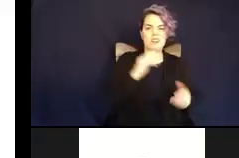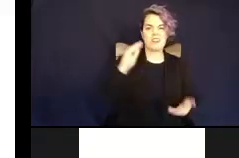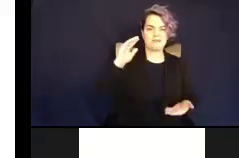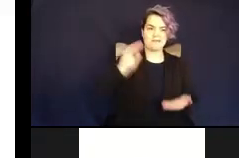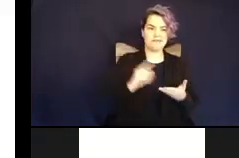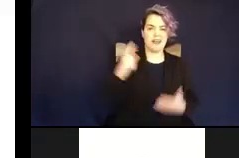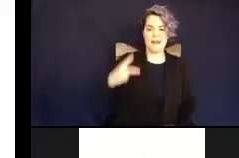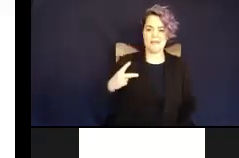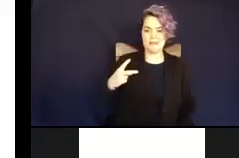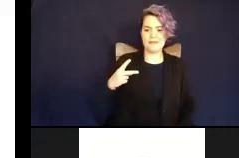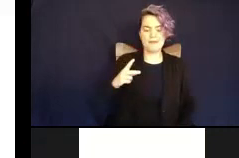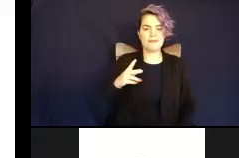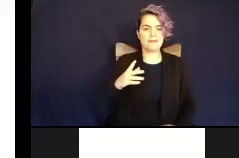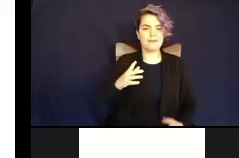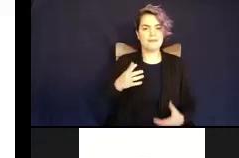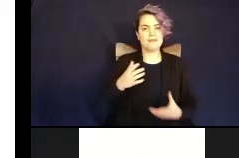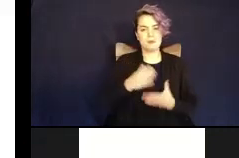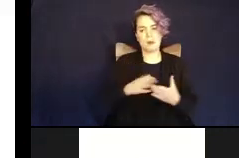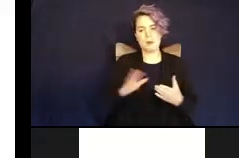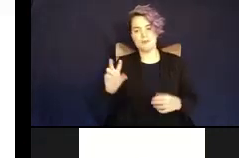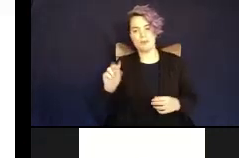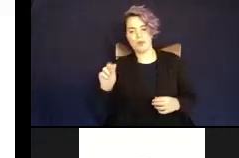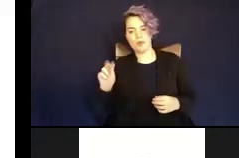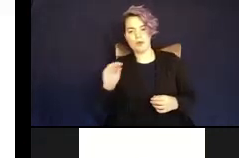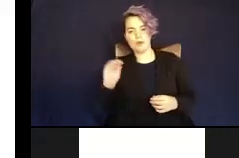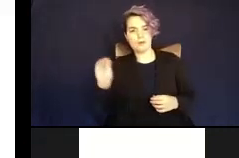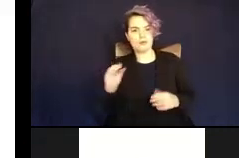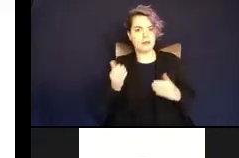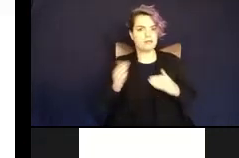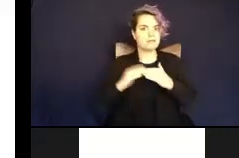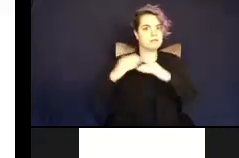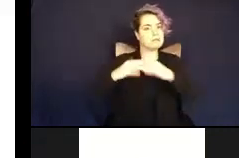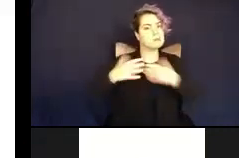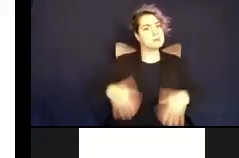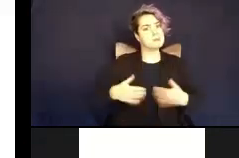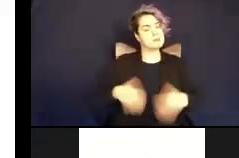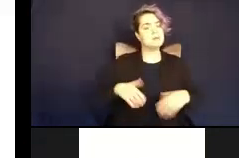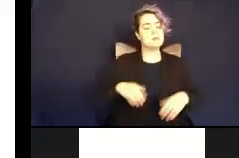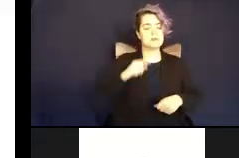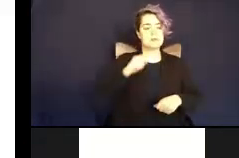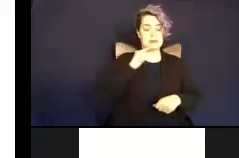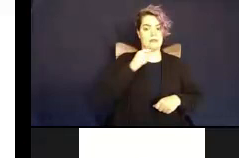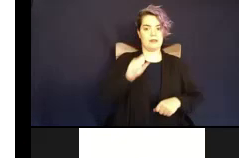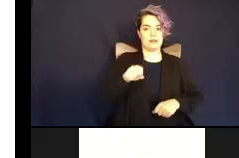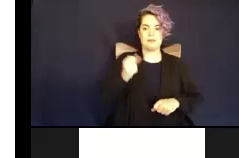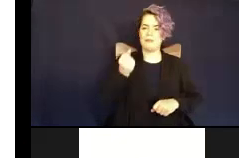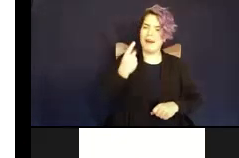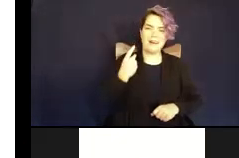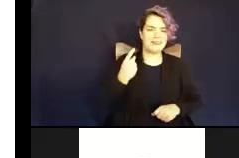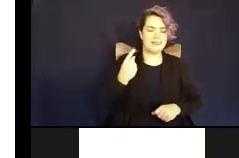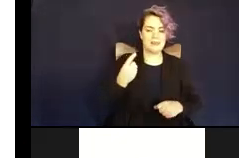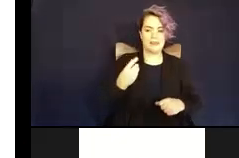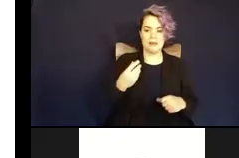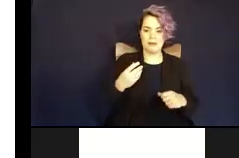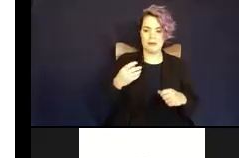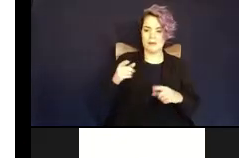that, half in some cases. And so that was pretty significant. And yet very little attention